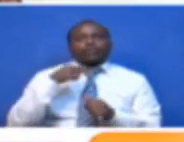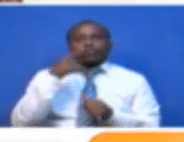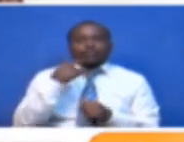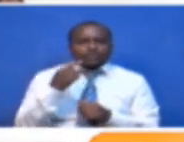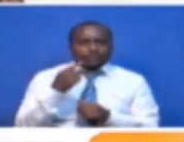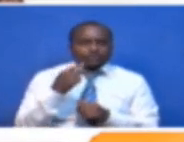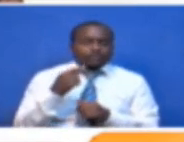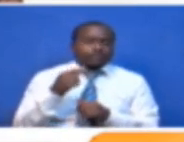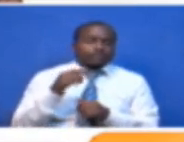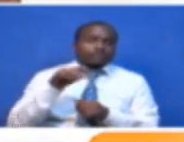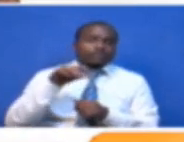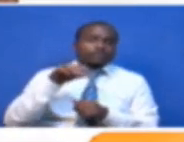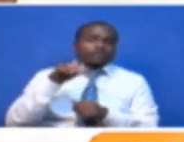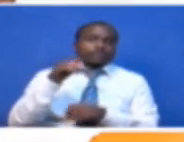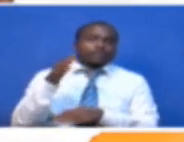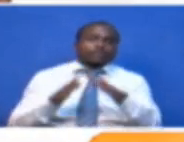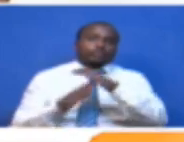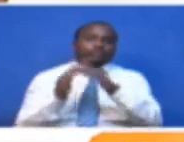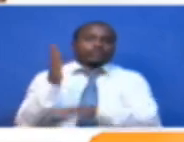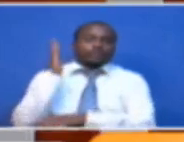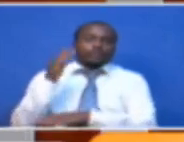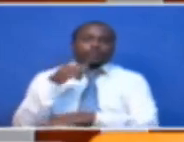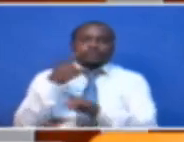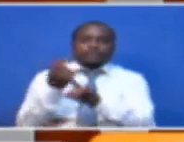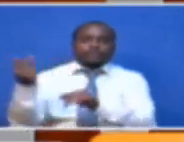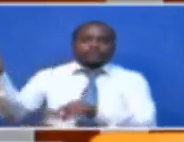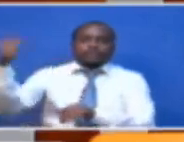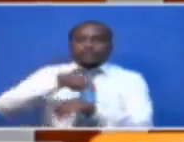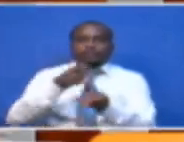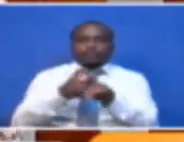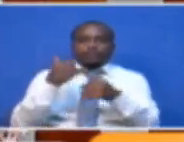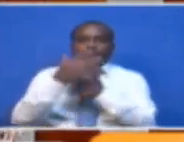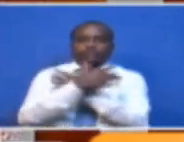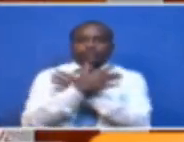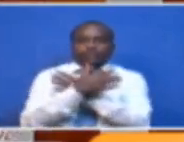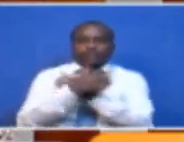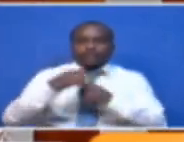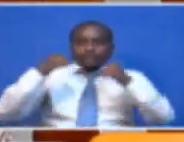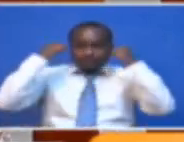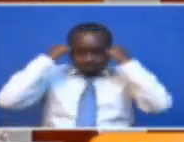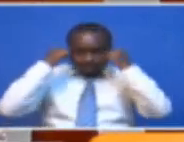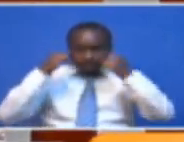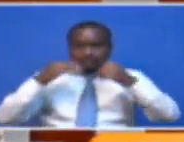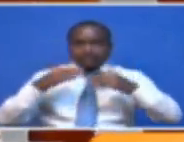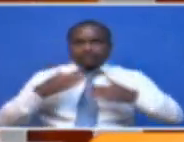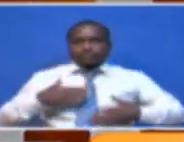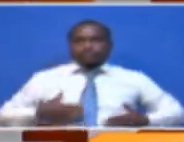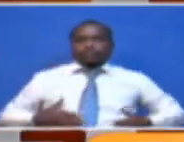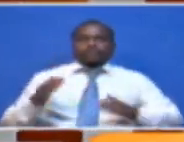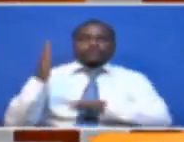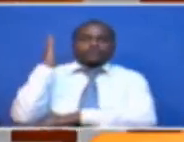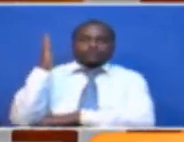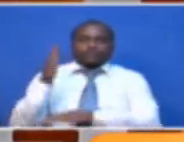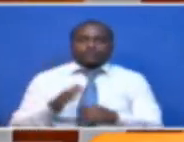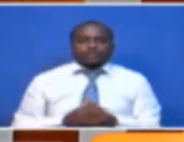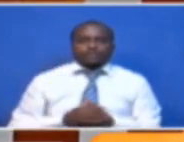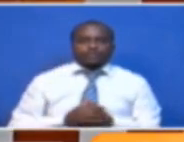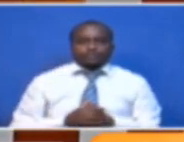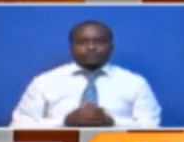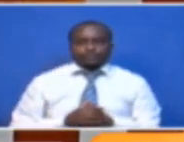sergeant. Correct. He had just come from Germany to stand the bodyguard. Yeah. You're right.